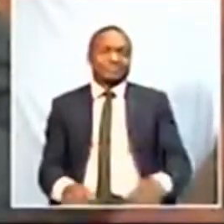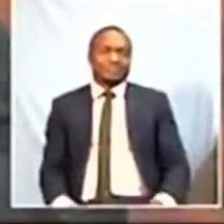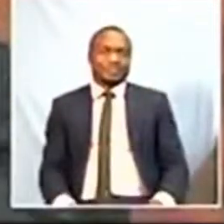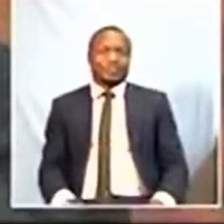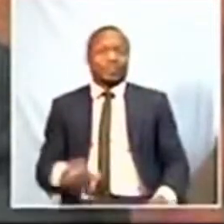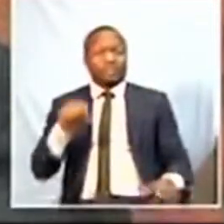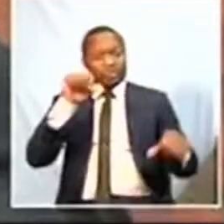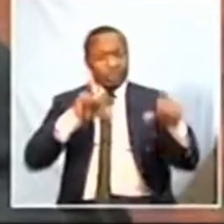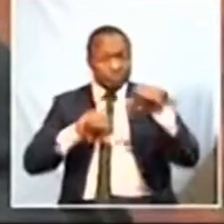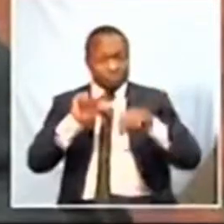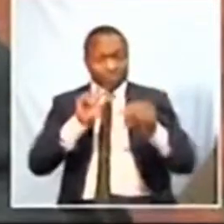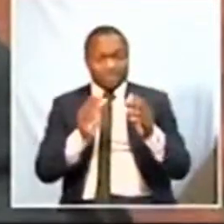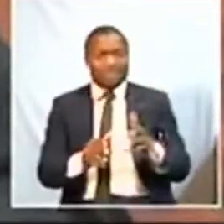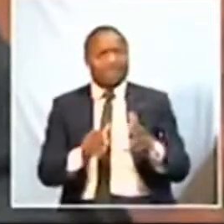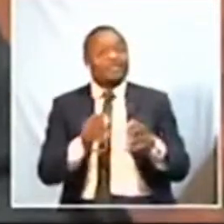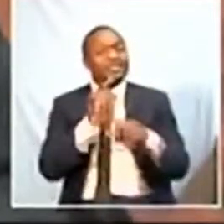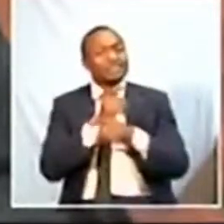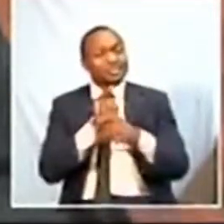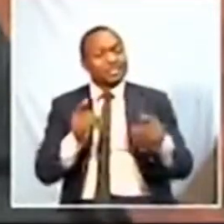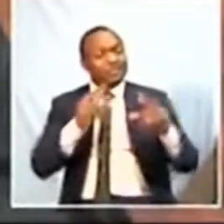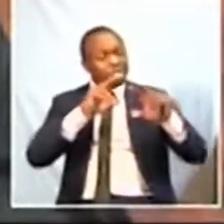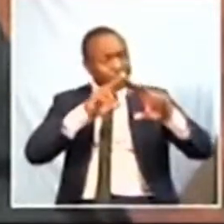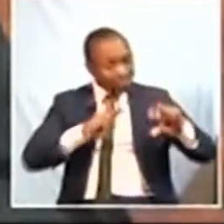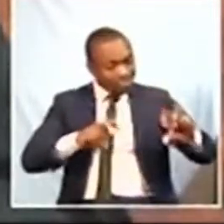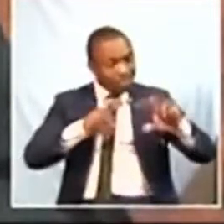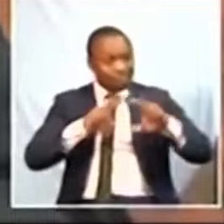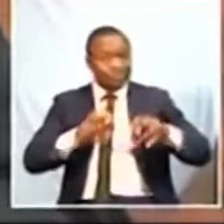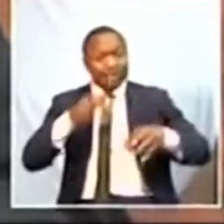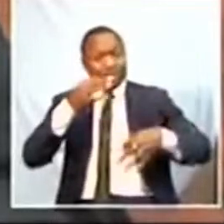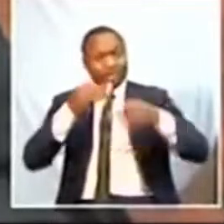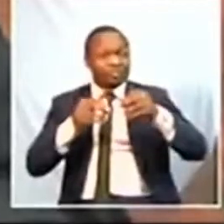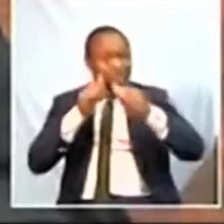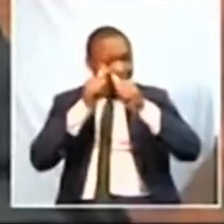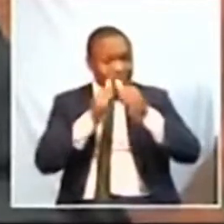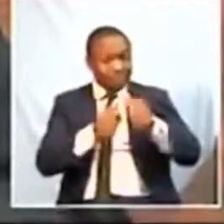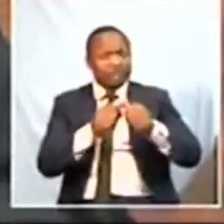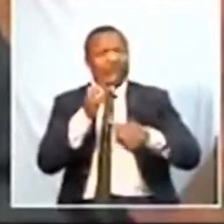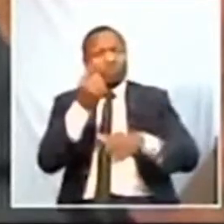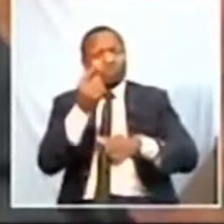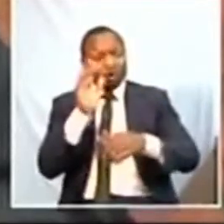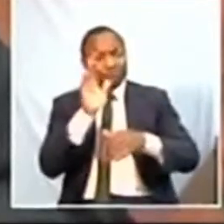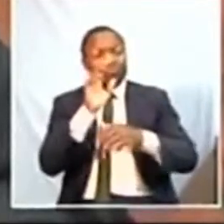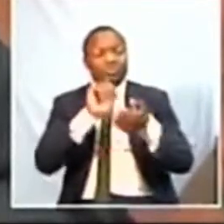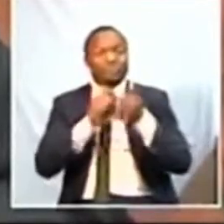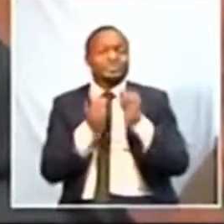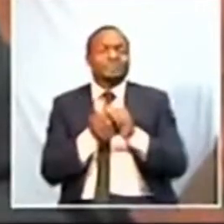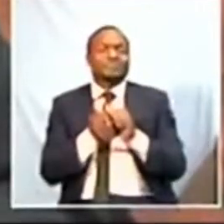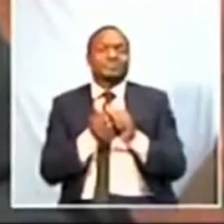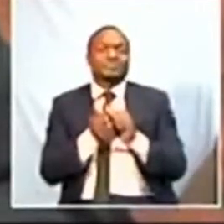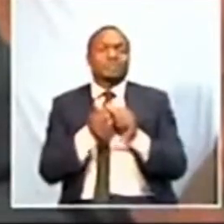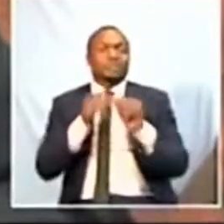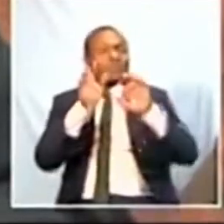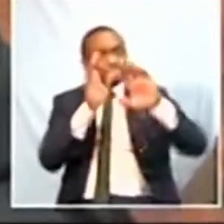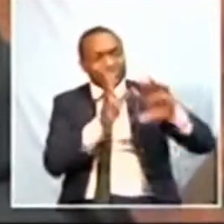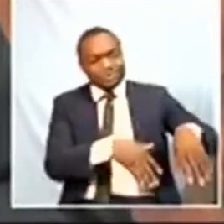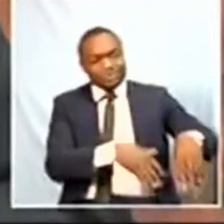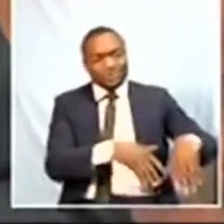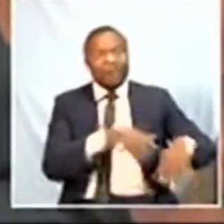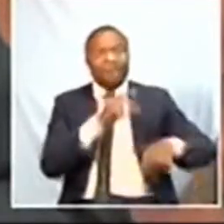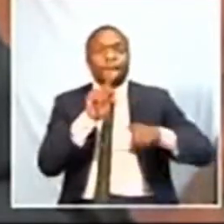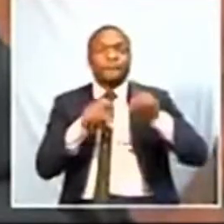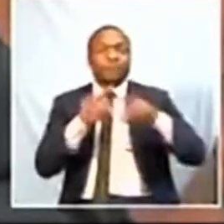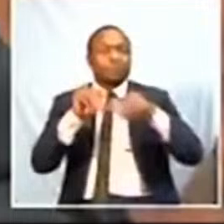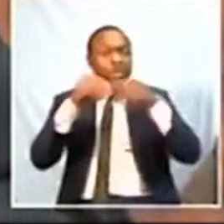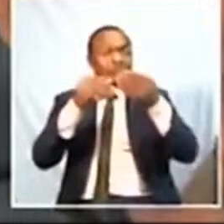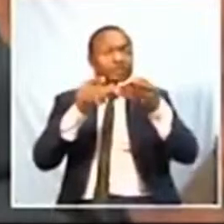the auditors, they are merely checking whether you are following. And one of your queries here, you neglected. People, you